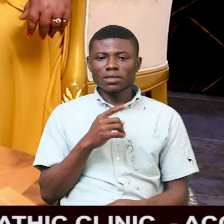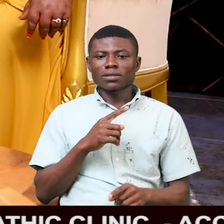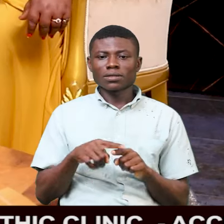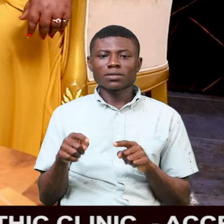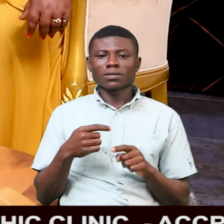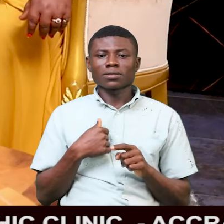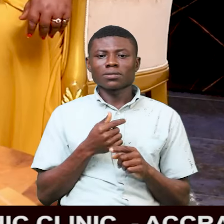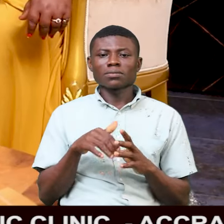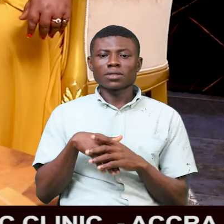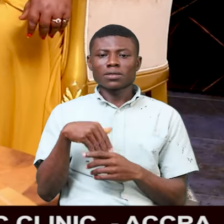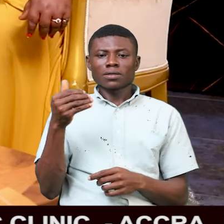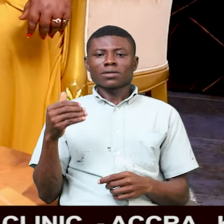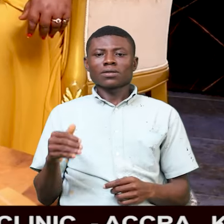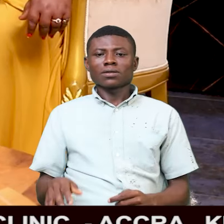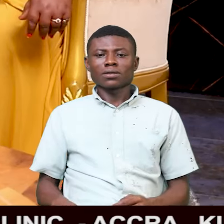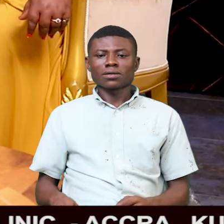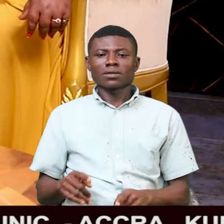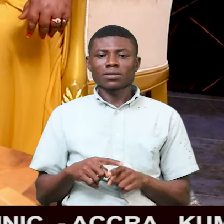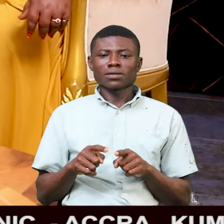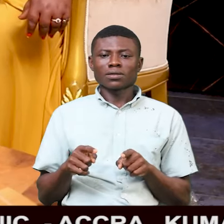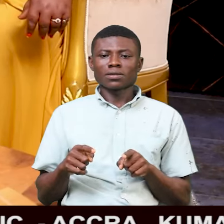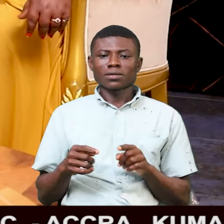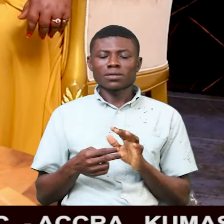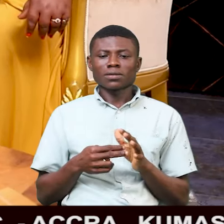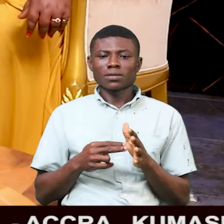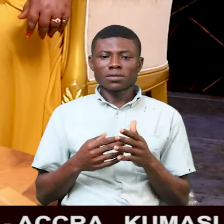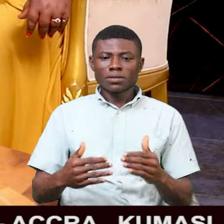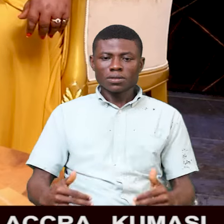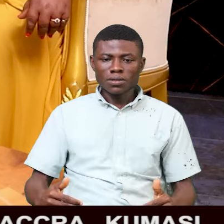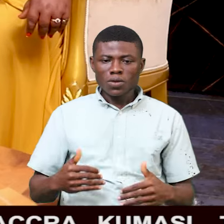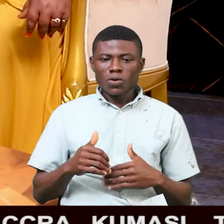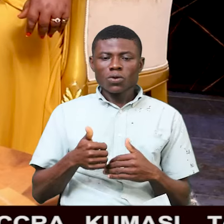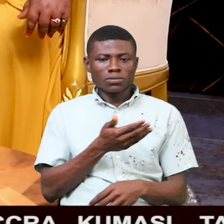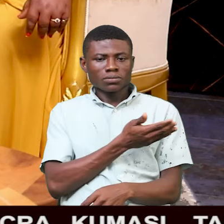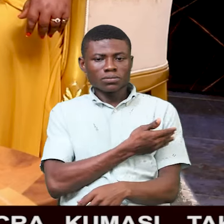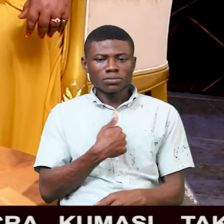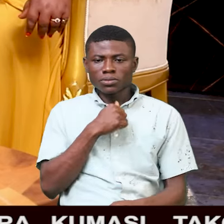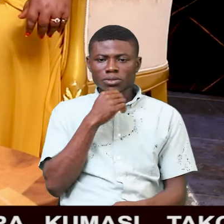I had gotten out of this short exposing dresses.